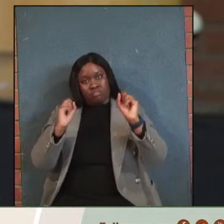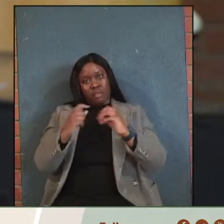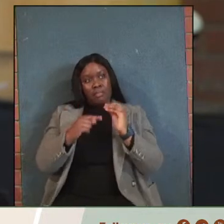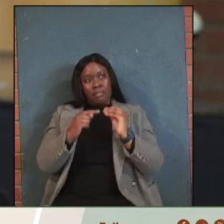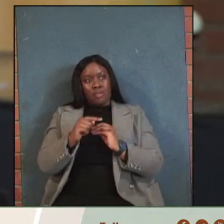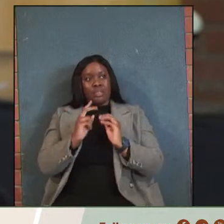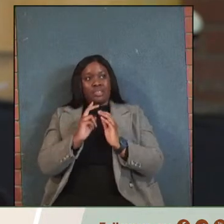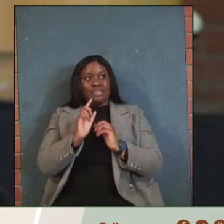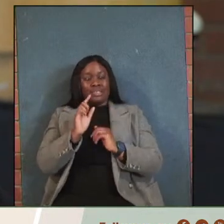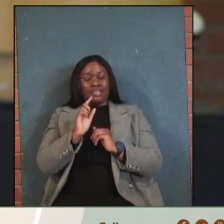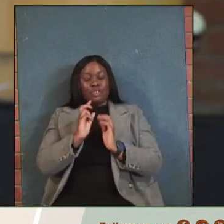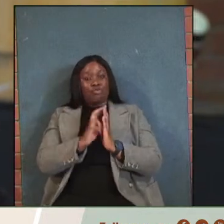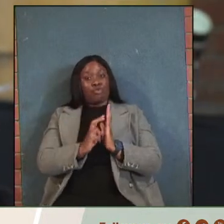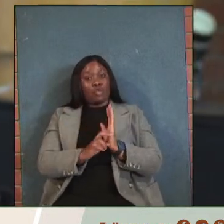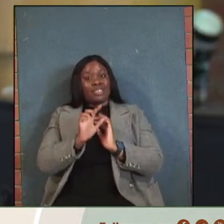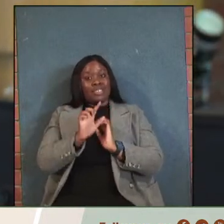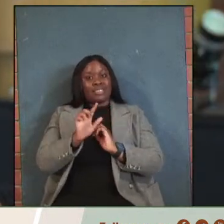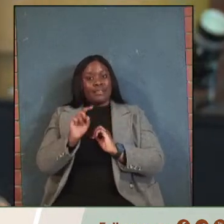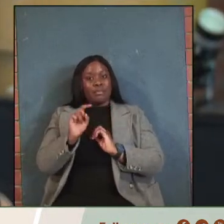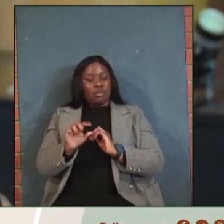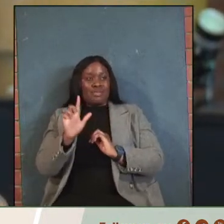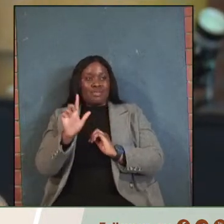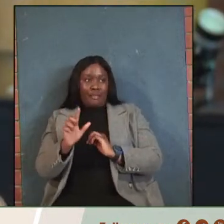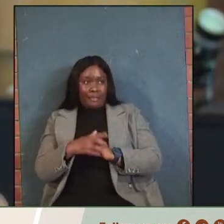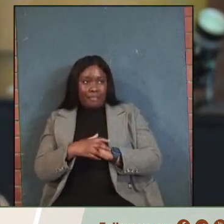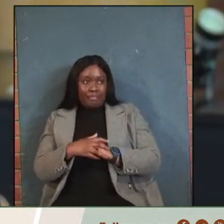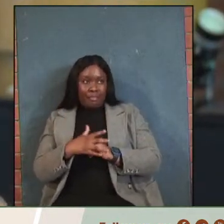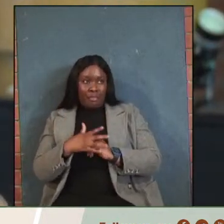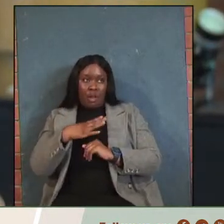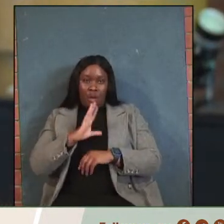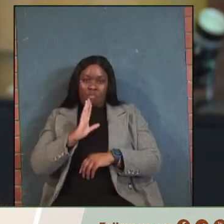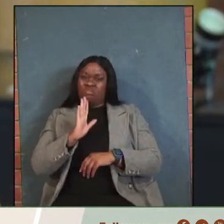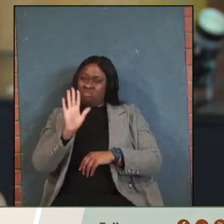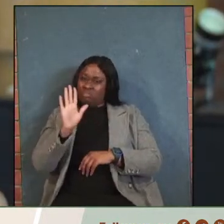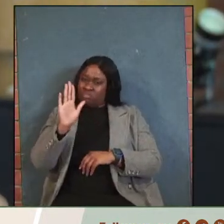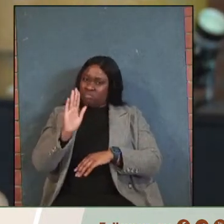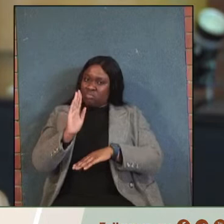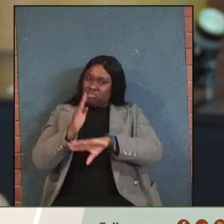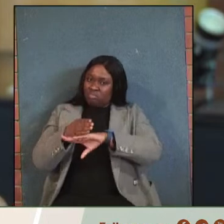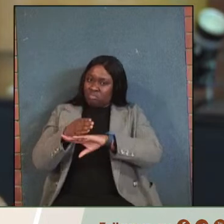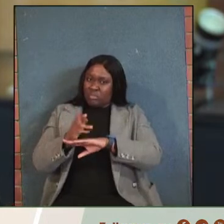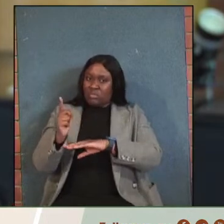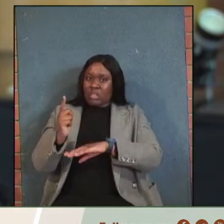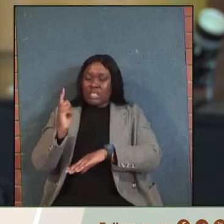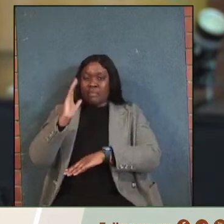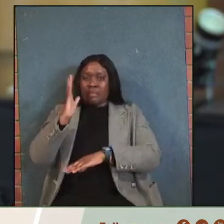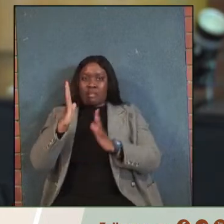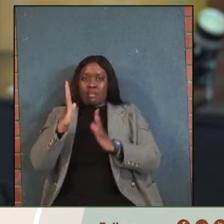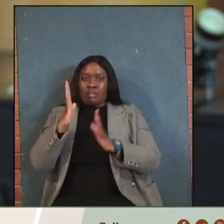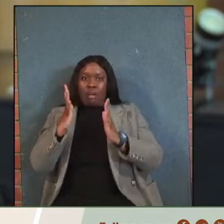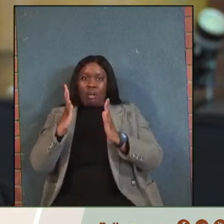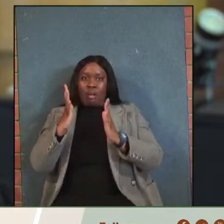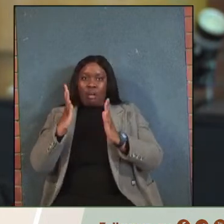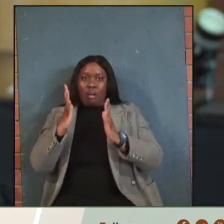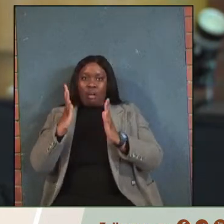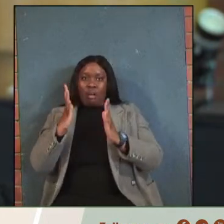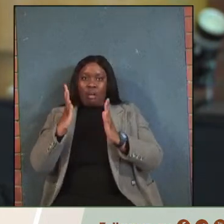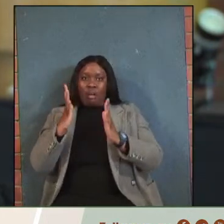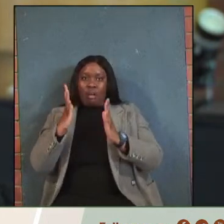Open time. I would like to interrupt on what a speaker here has contradicted